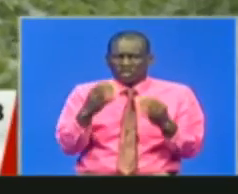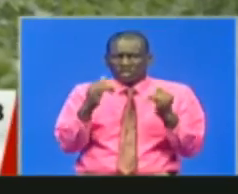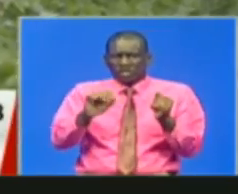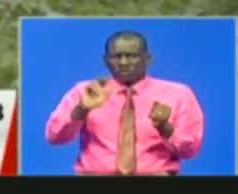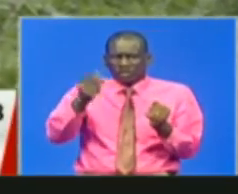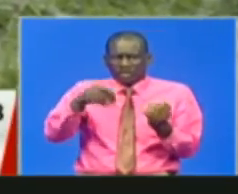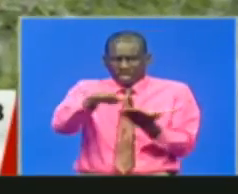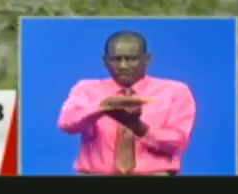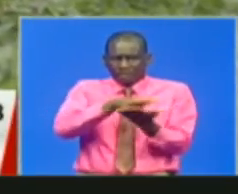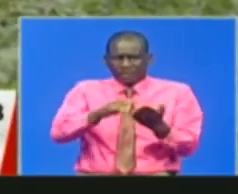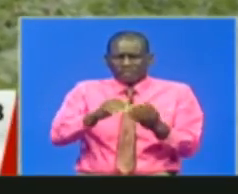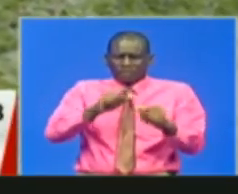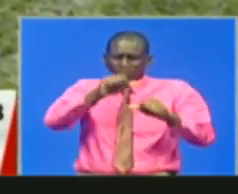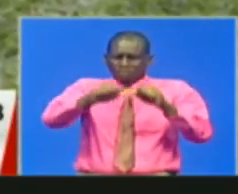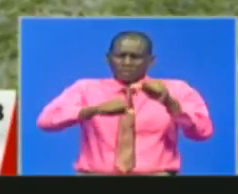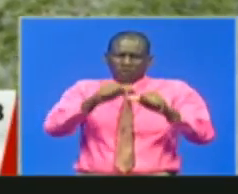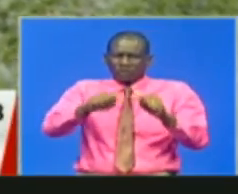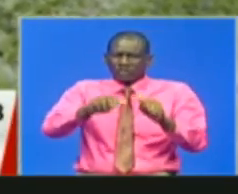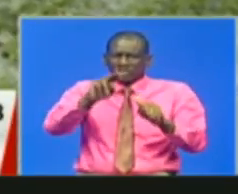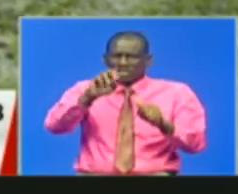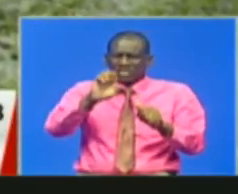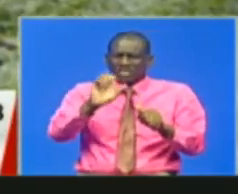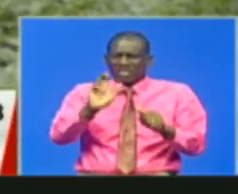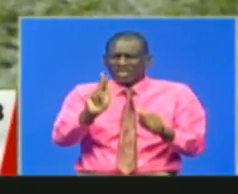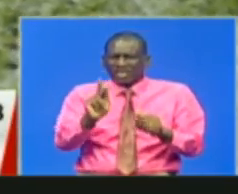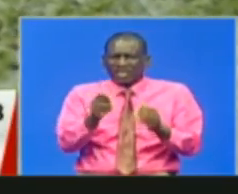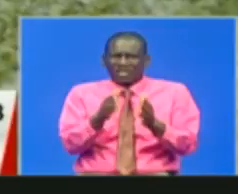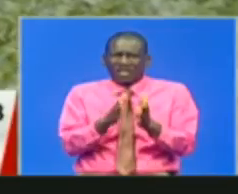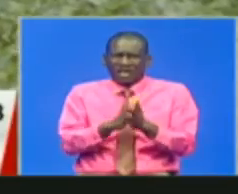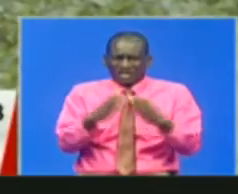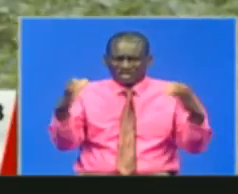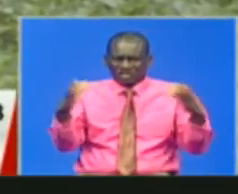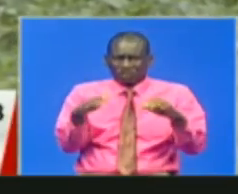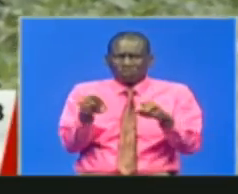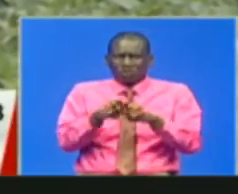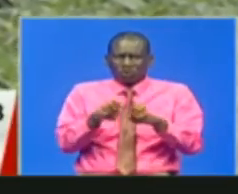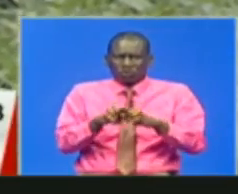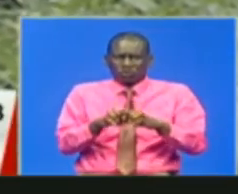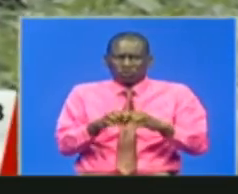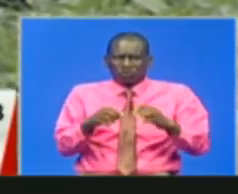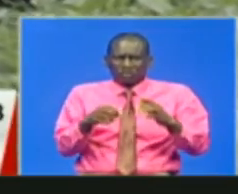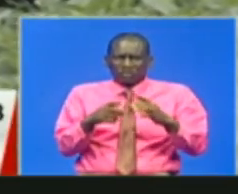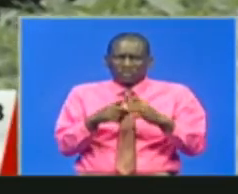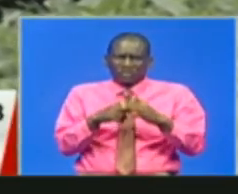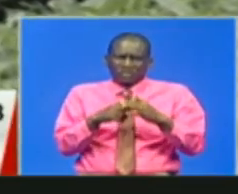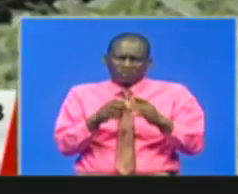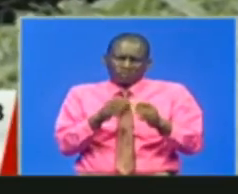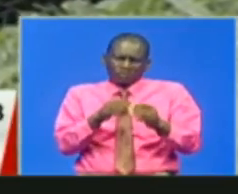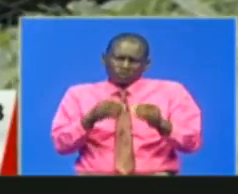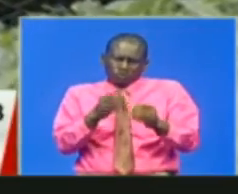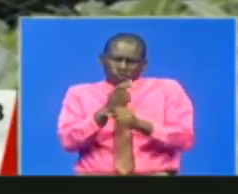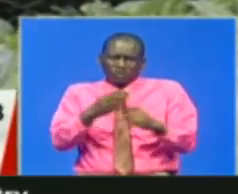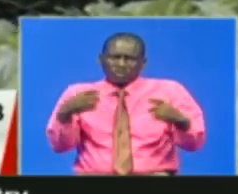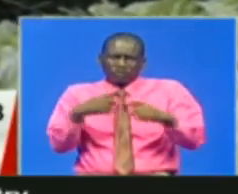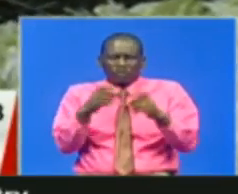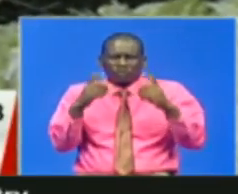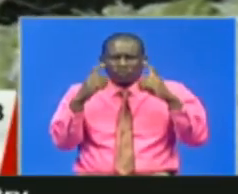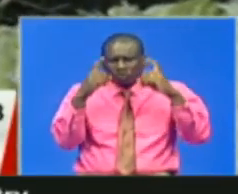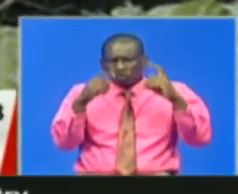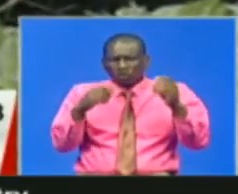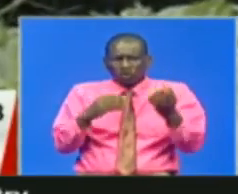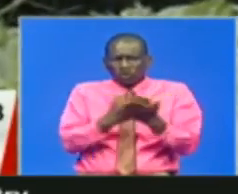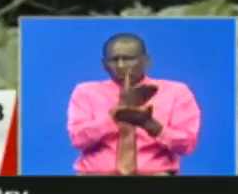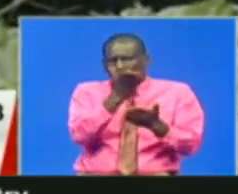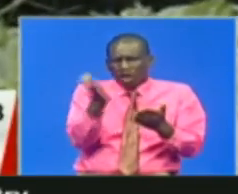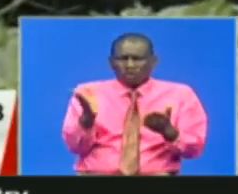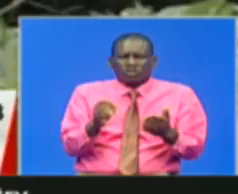Kenya-based biologist, Nick Pilfield, and his team also deployed a set of cameras throughout the bushlands of